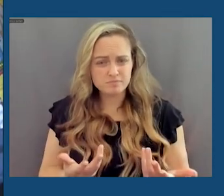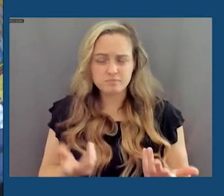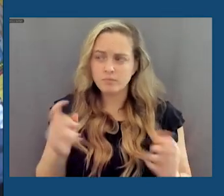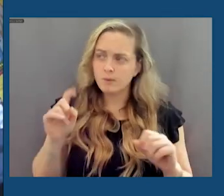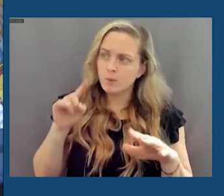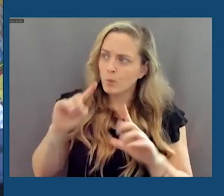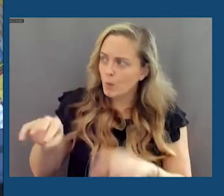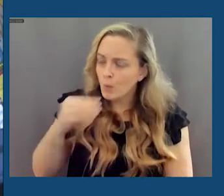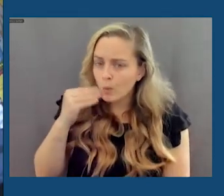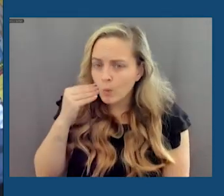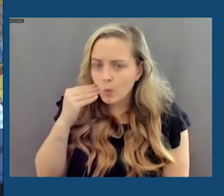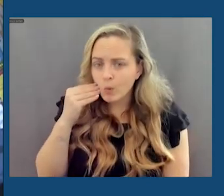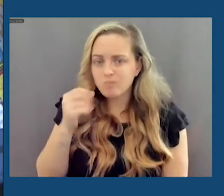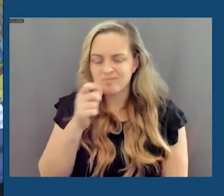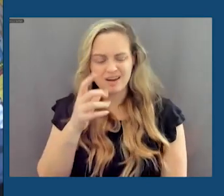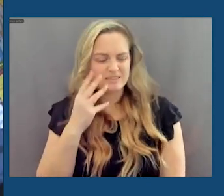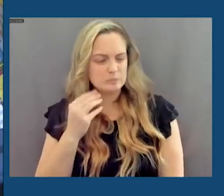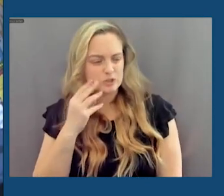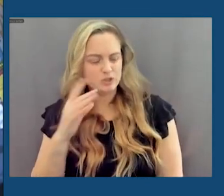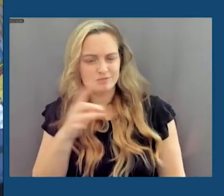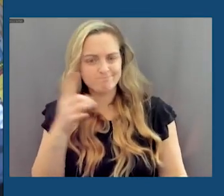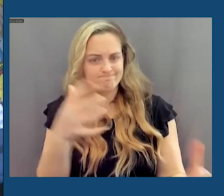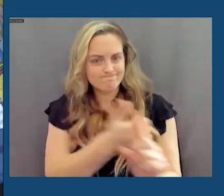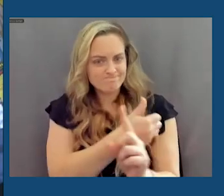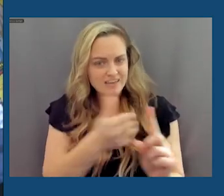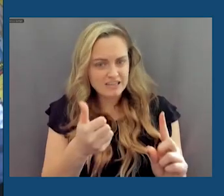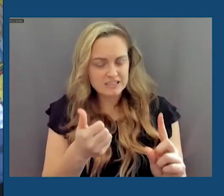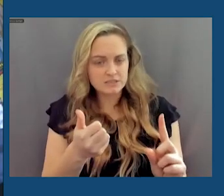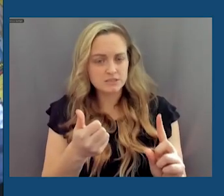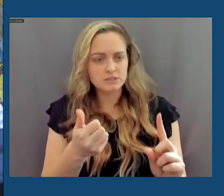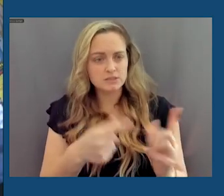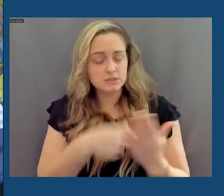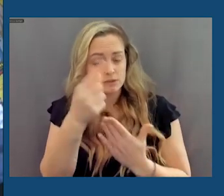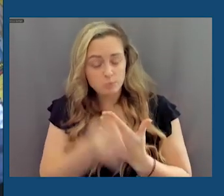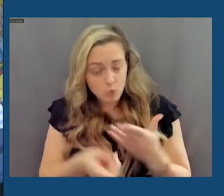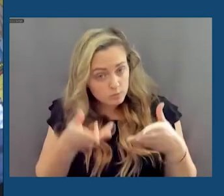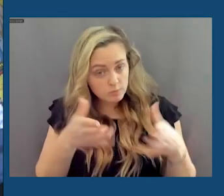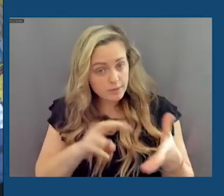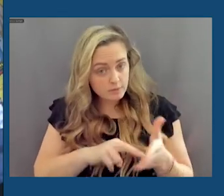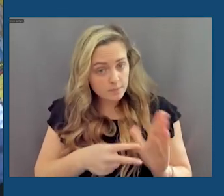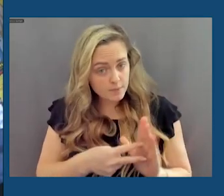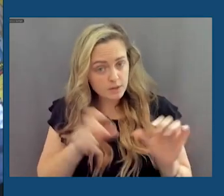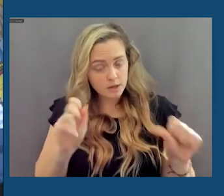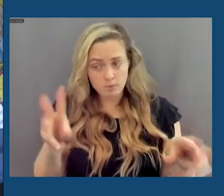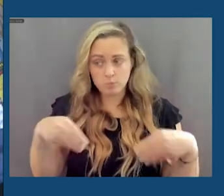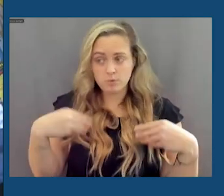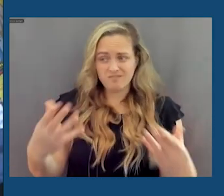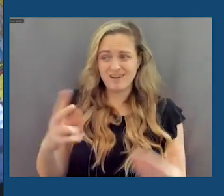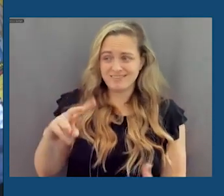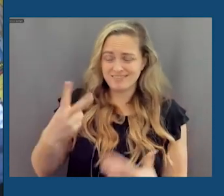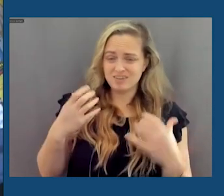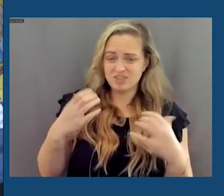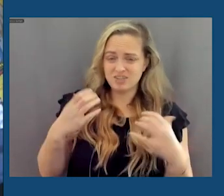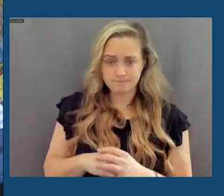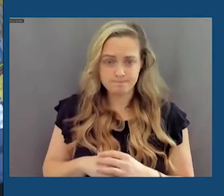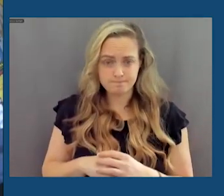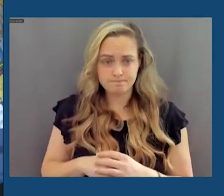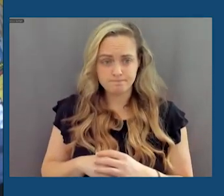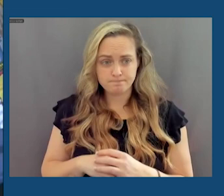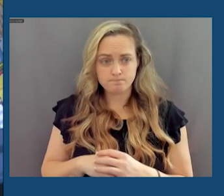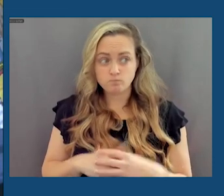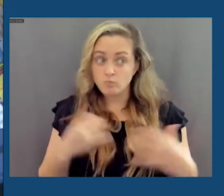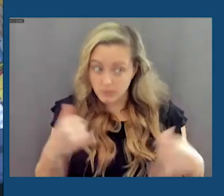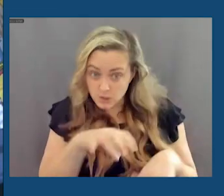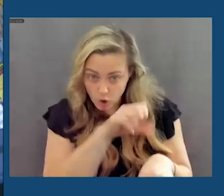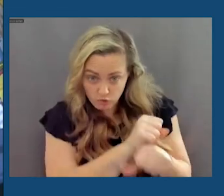without occurring any violence. This is a program that allows us to give people a second chance while still